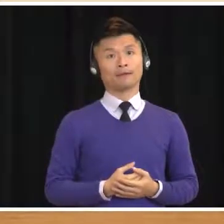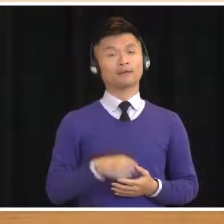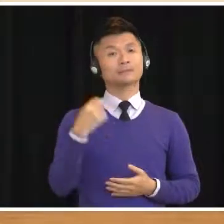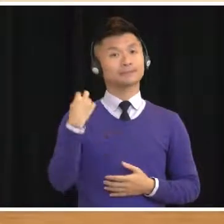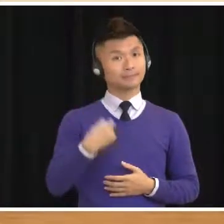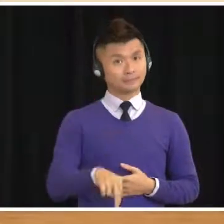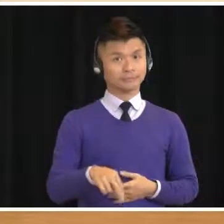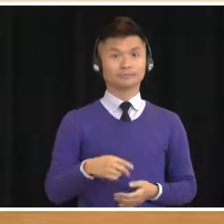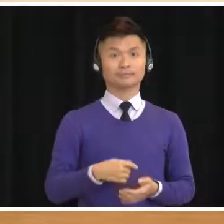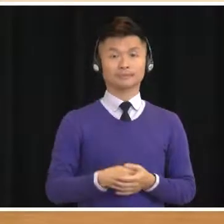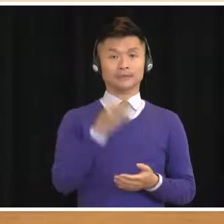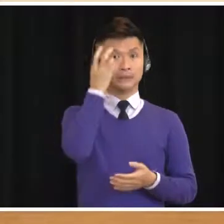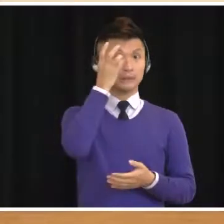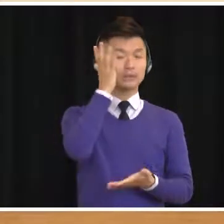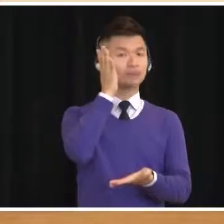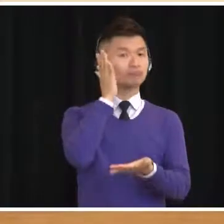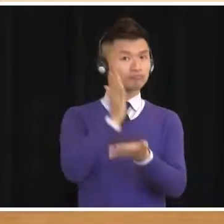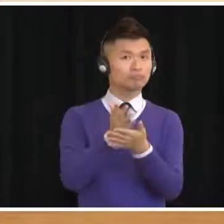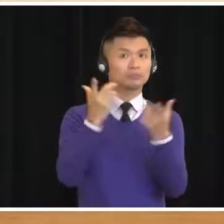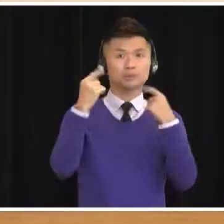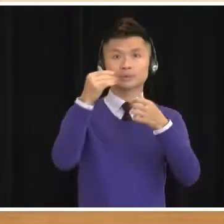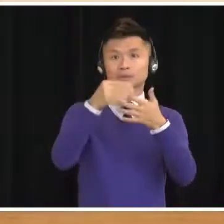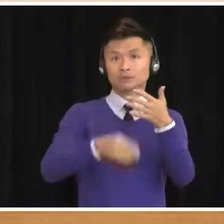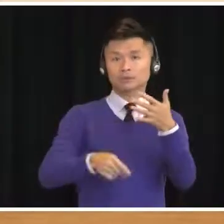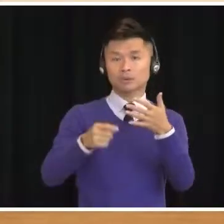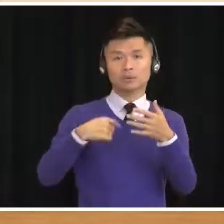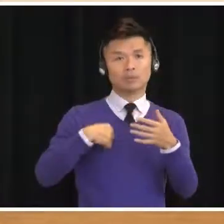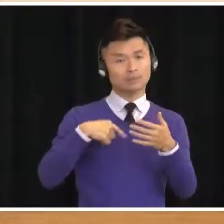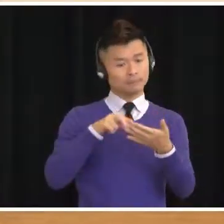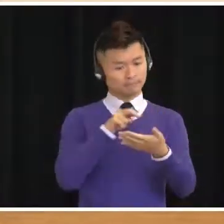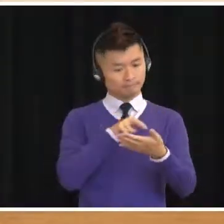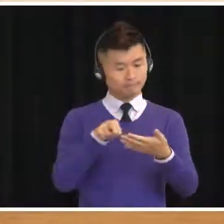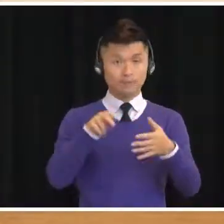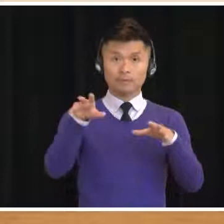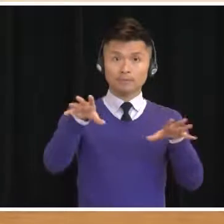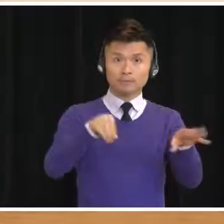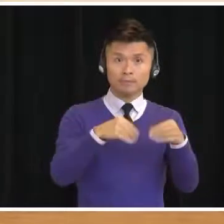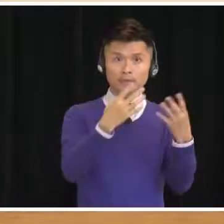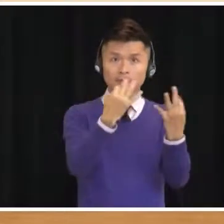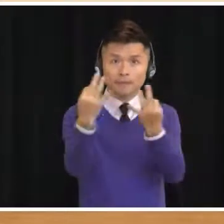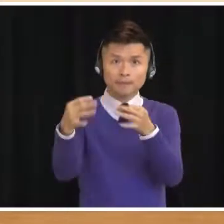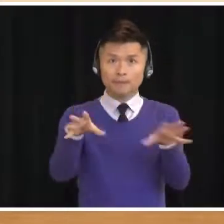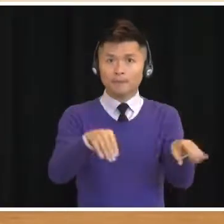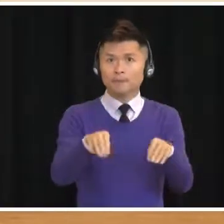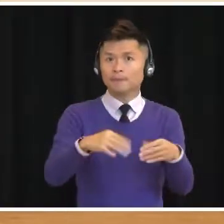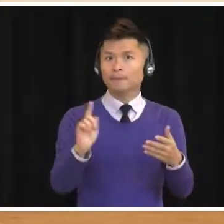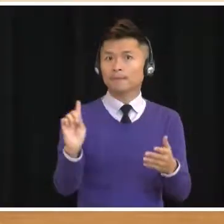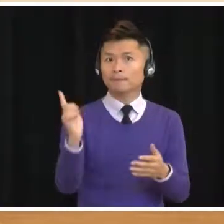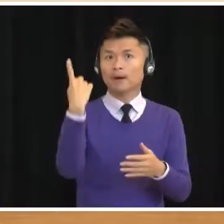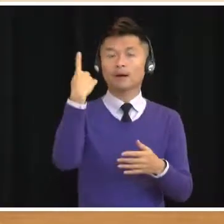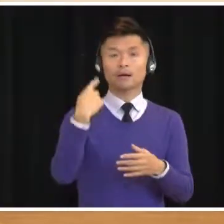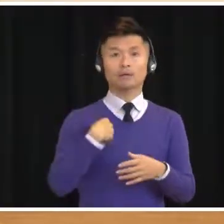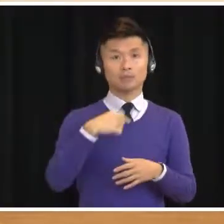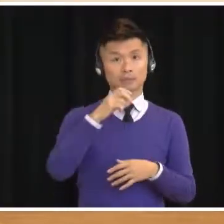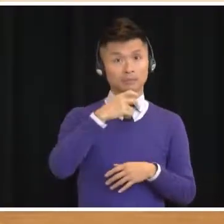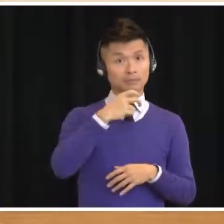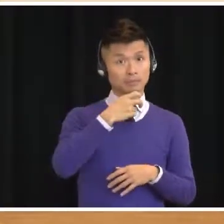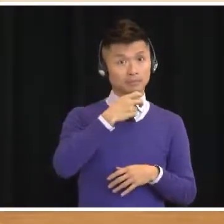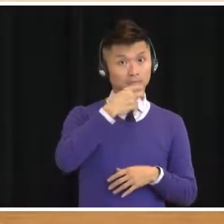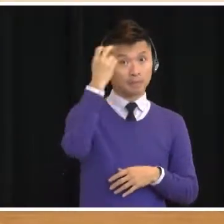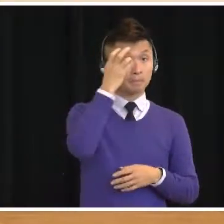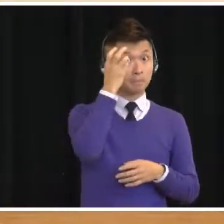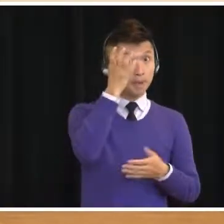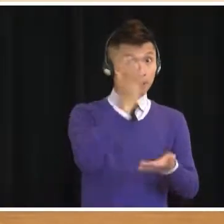it's incredibly important when you want to identify discrimination to be collecting data